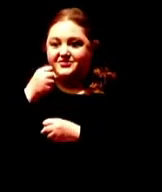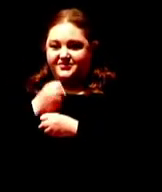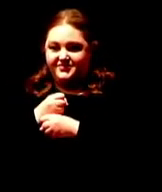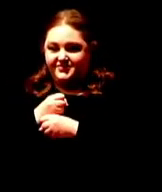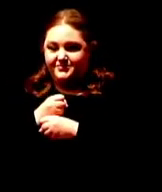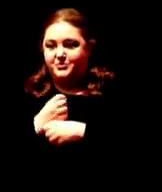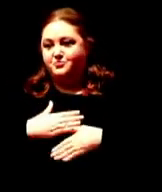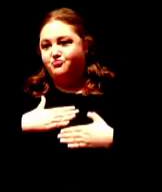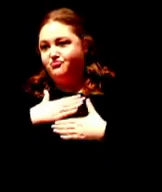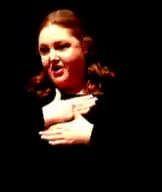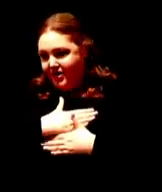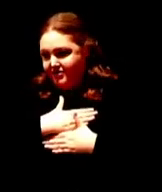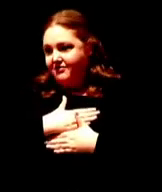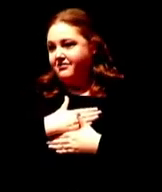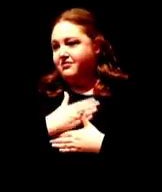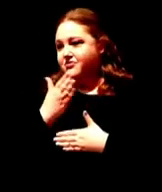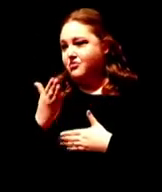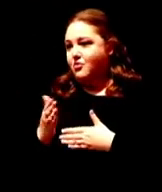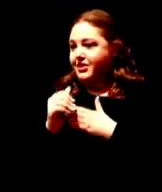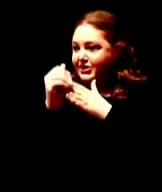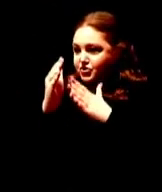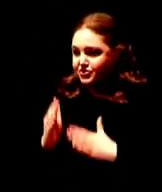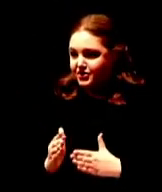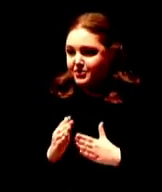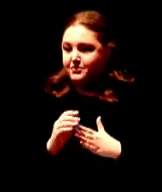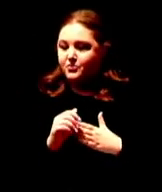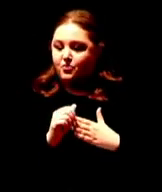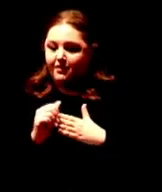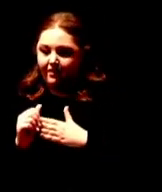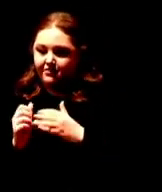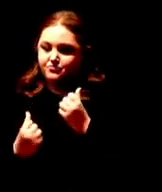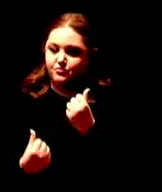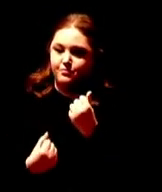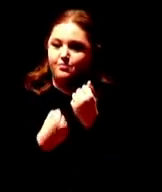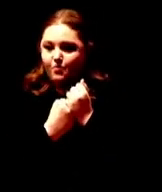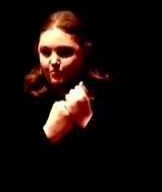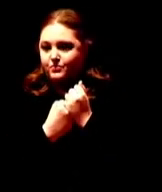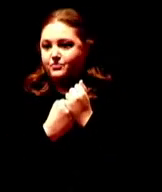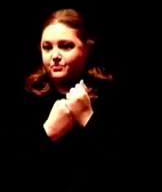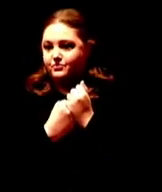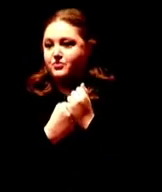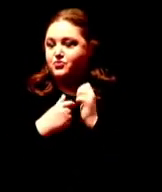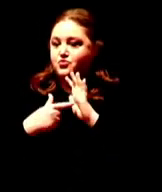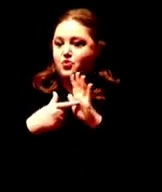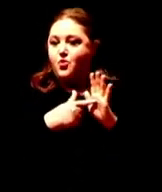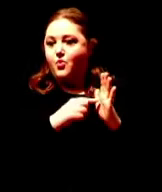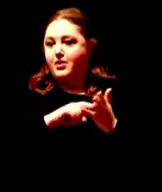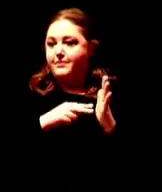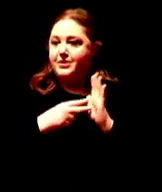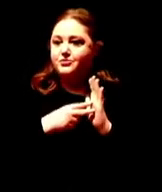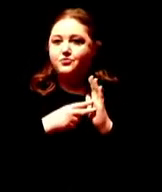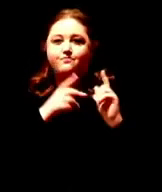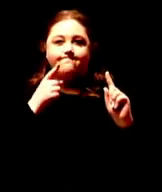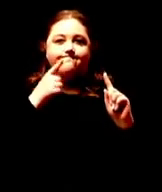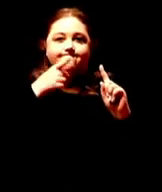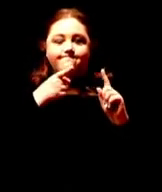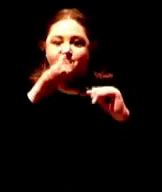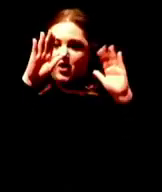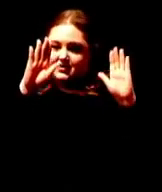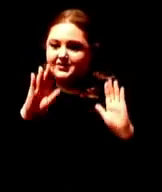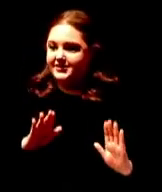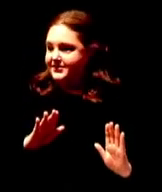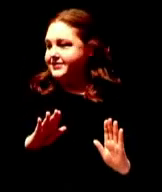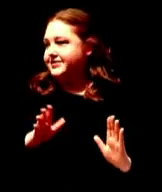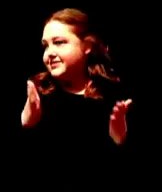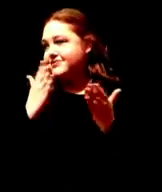have appreciated your leadership, guidance, support, as you modeled what it means to strive for excellence. Thank you